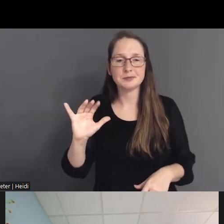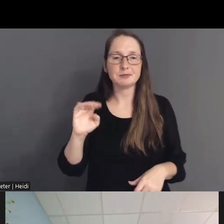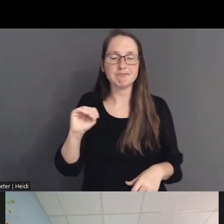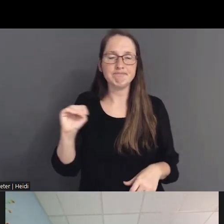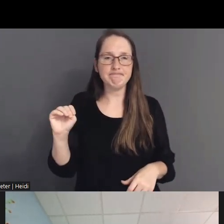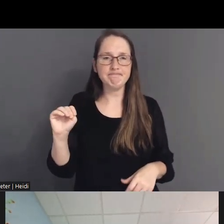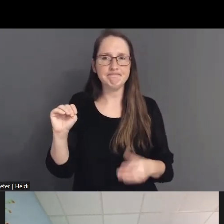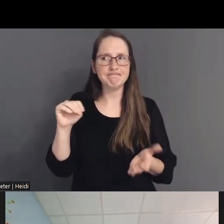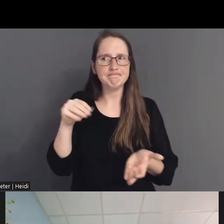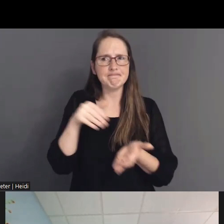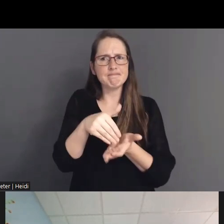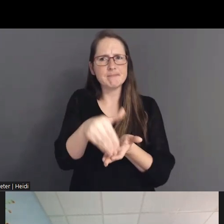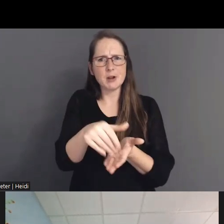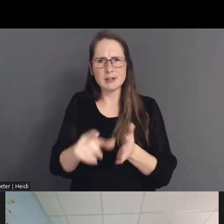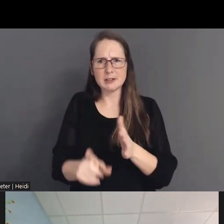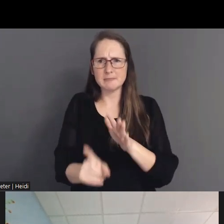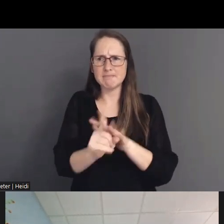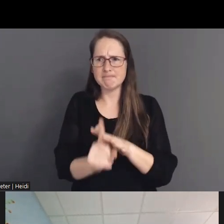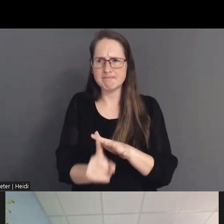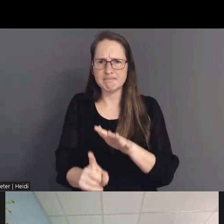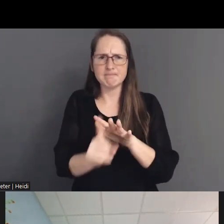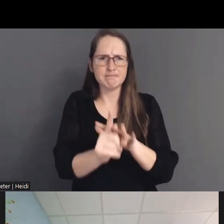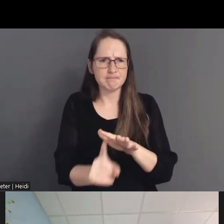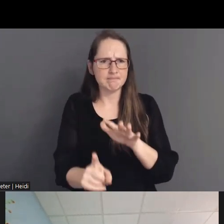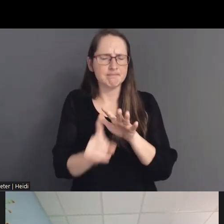just often come across the